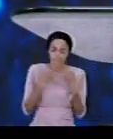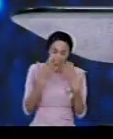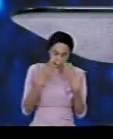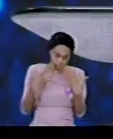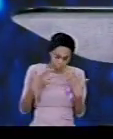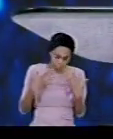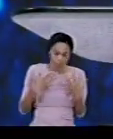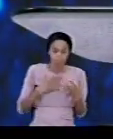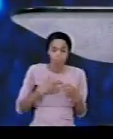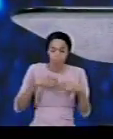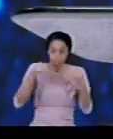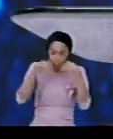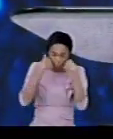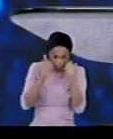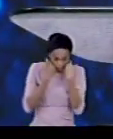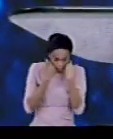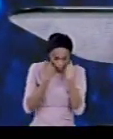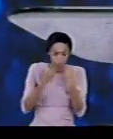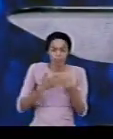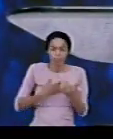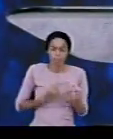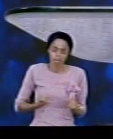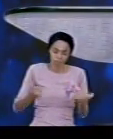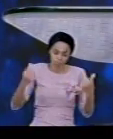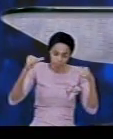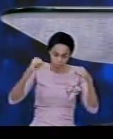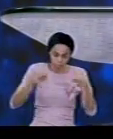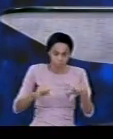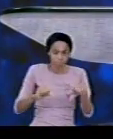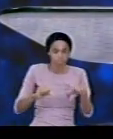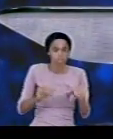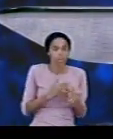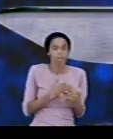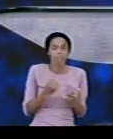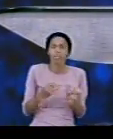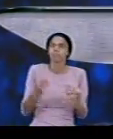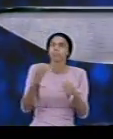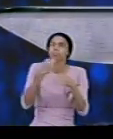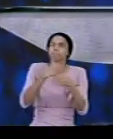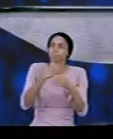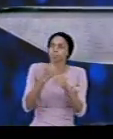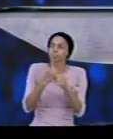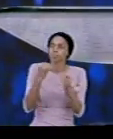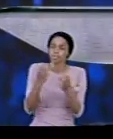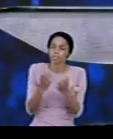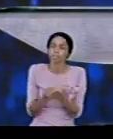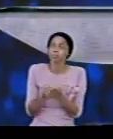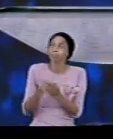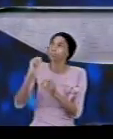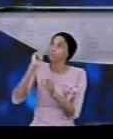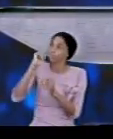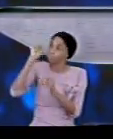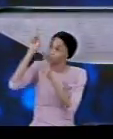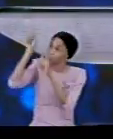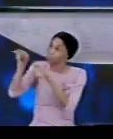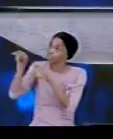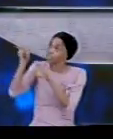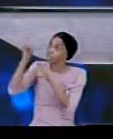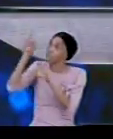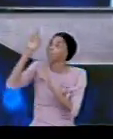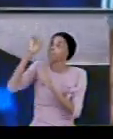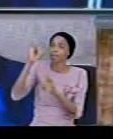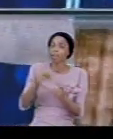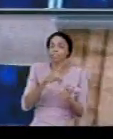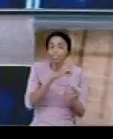my shame, he took my condemnation. I make it personal. Lord, I